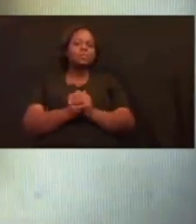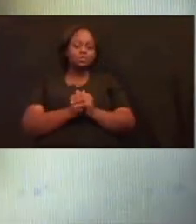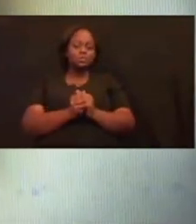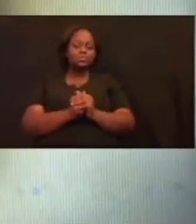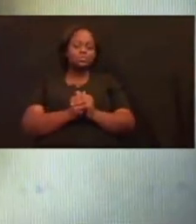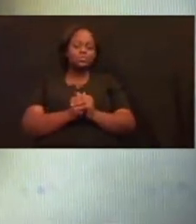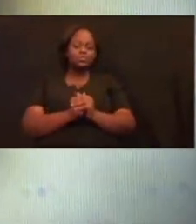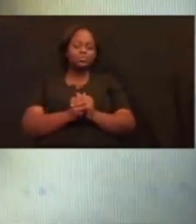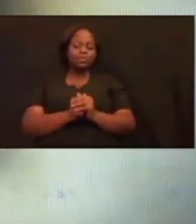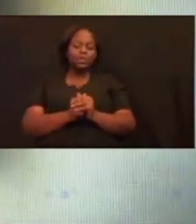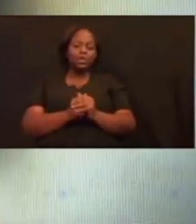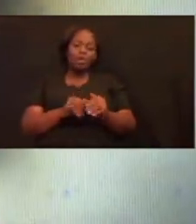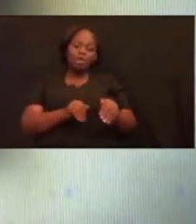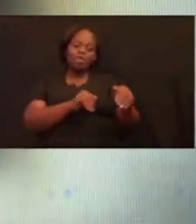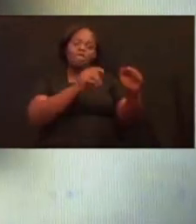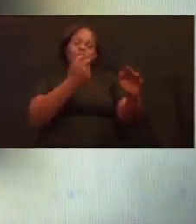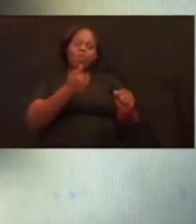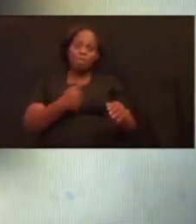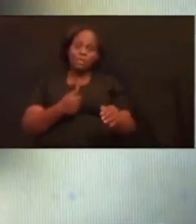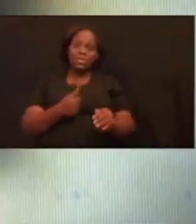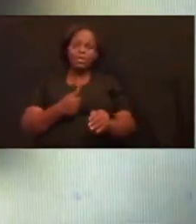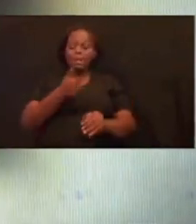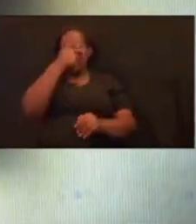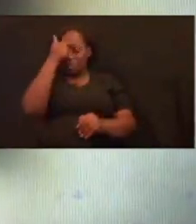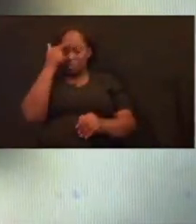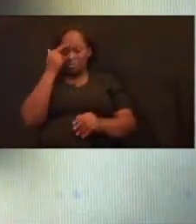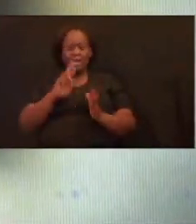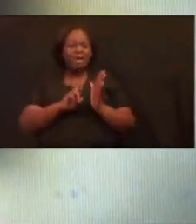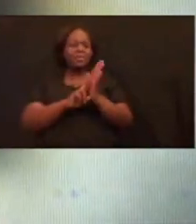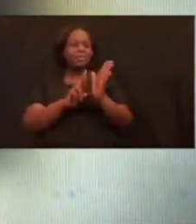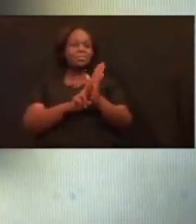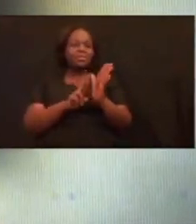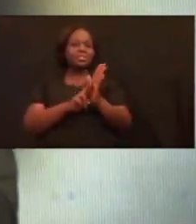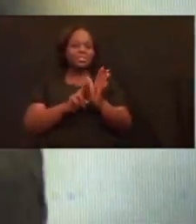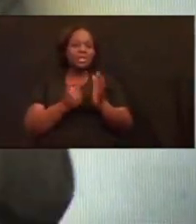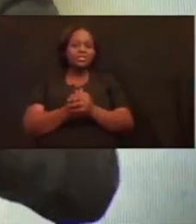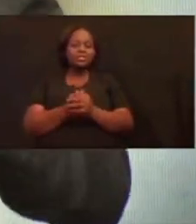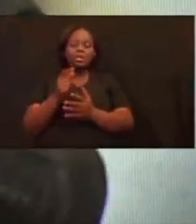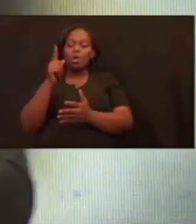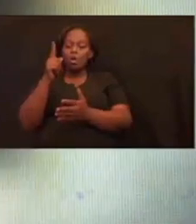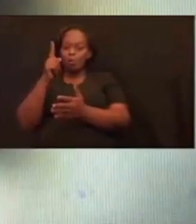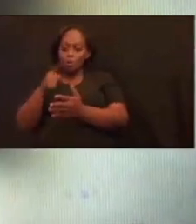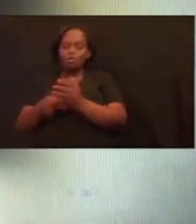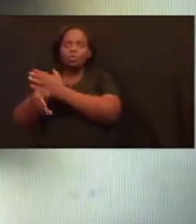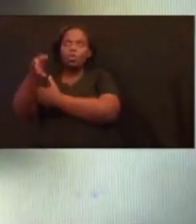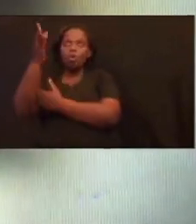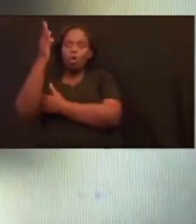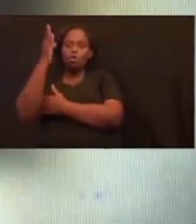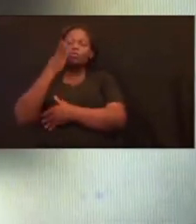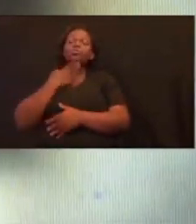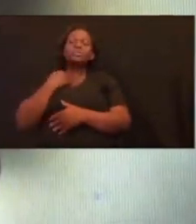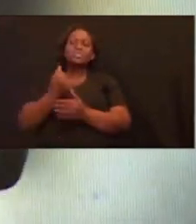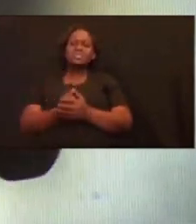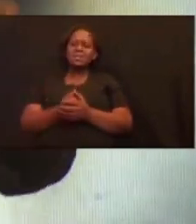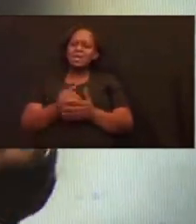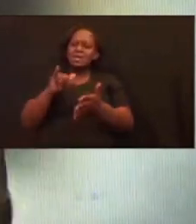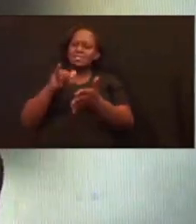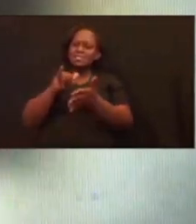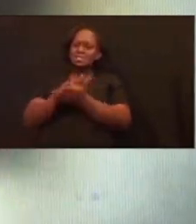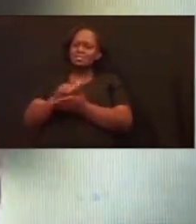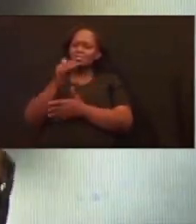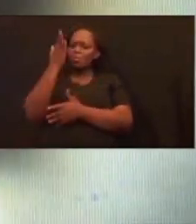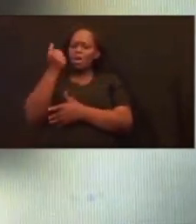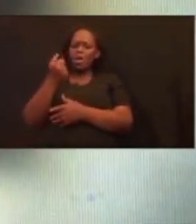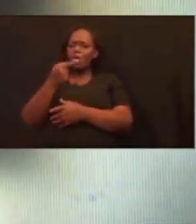Follow me. I am a representation of what diligence is. Do you know, this is the whole idea of mantles. We shout